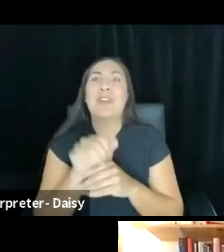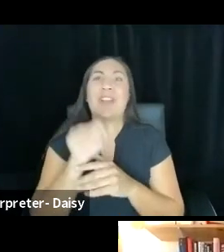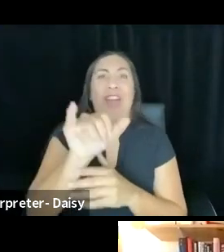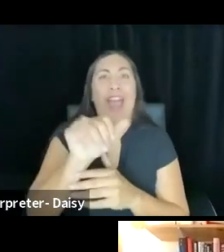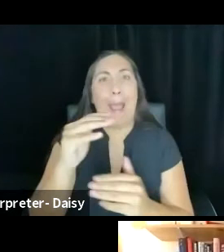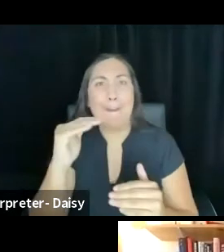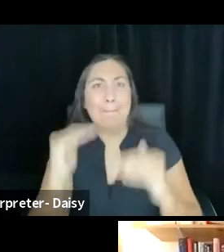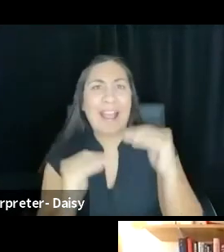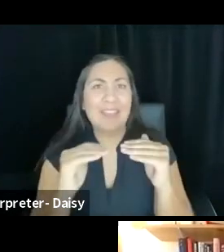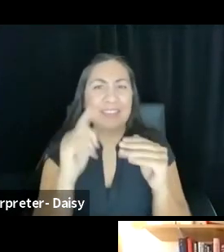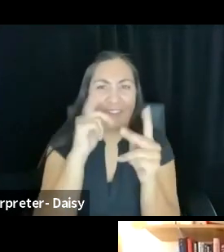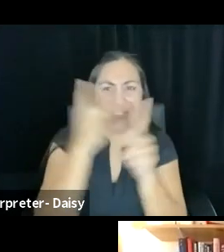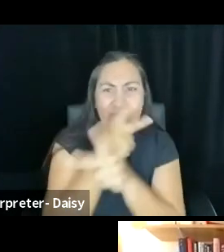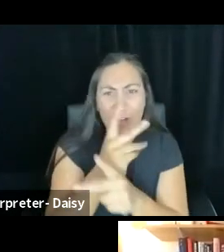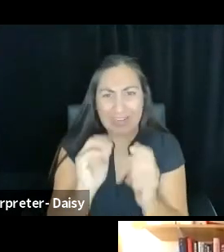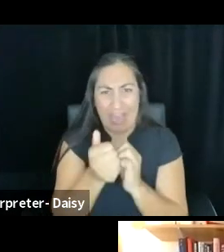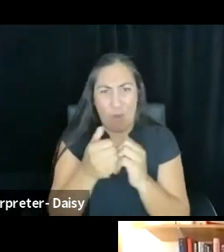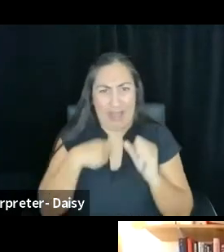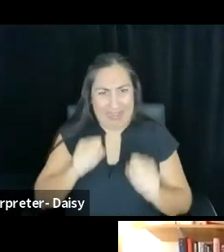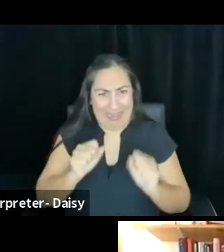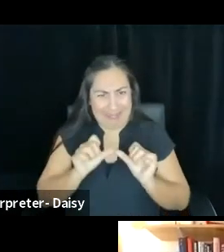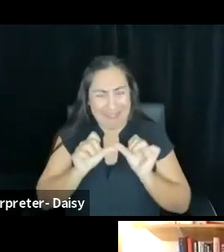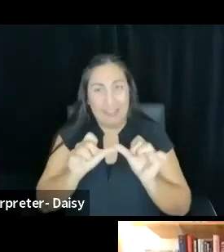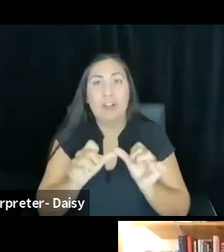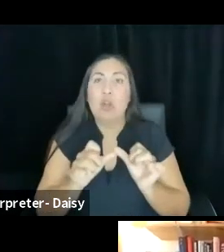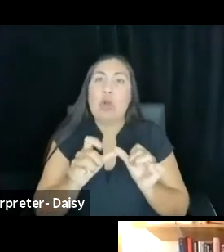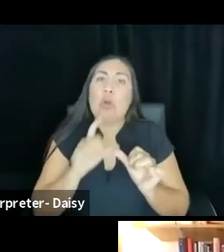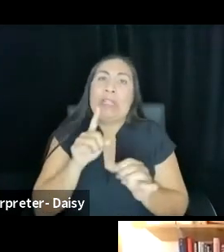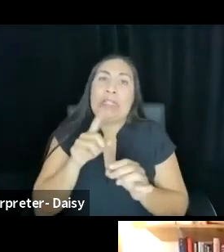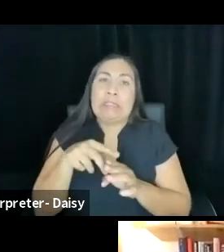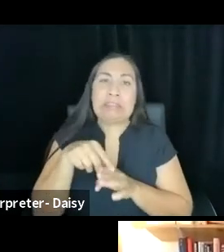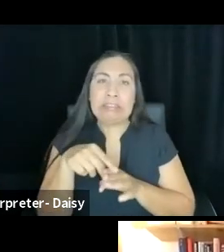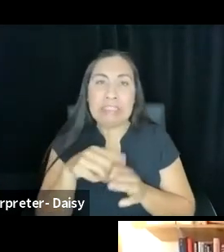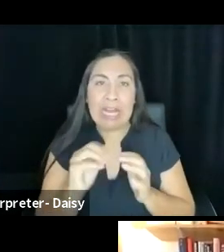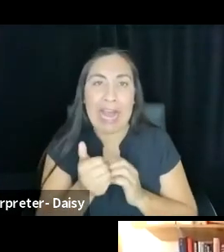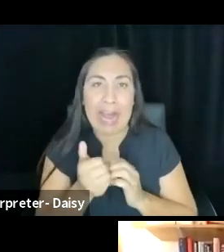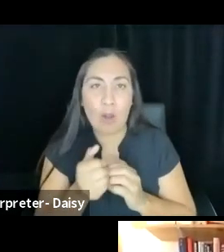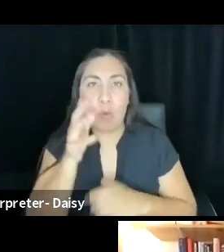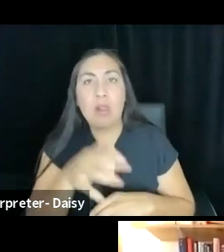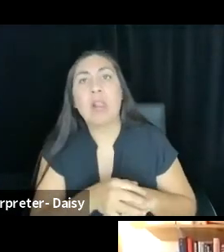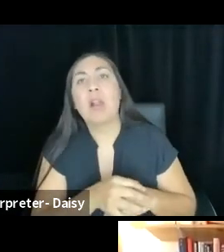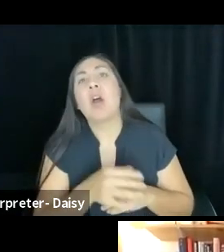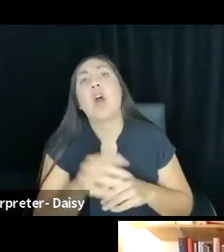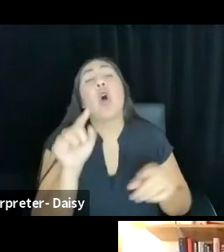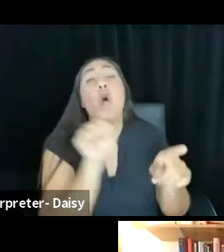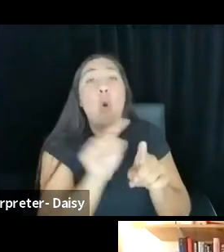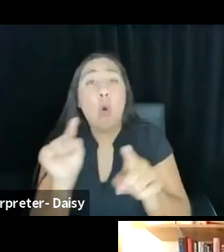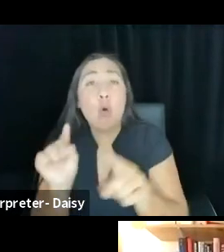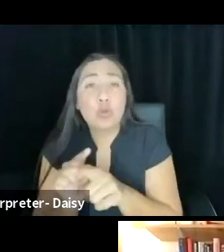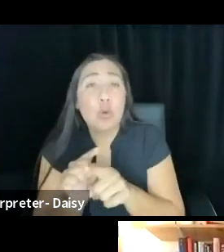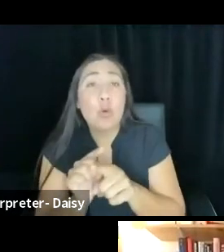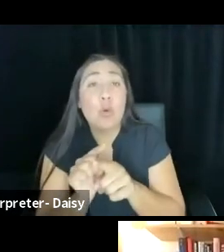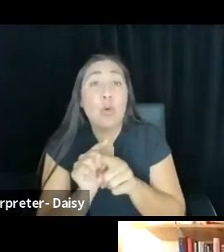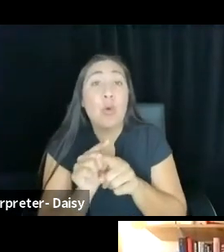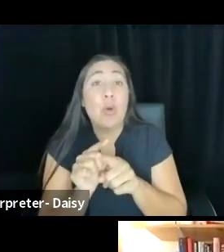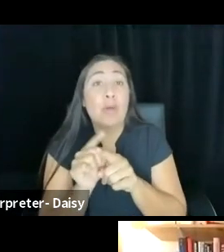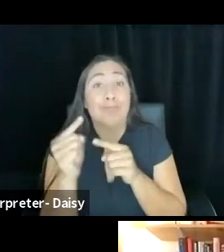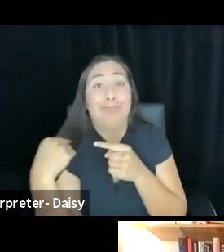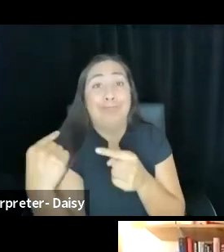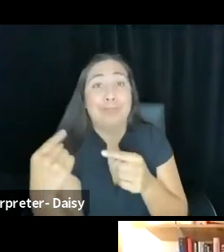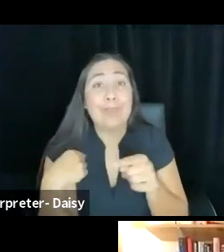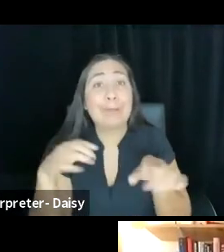for me. I've also been doing an enormous amount of listening